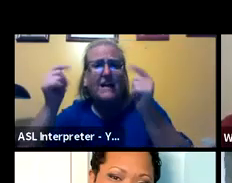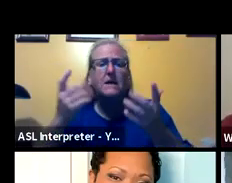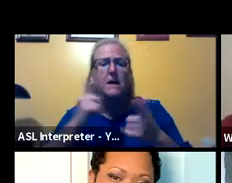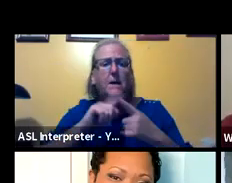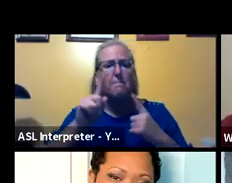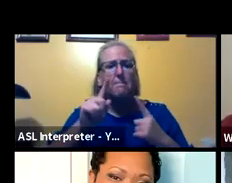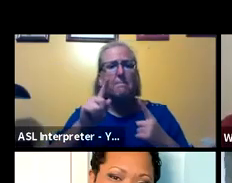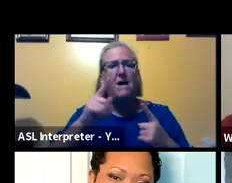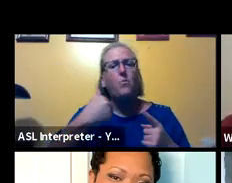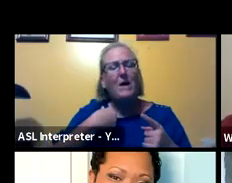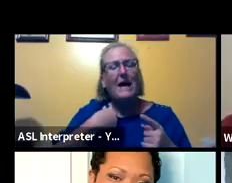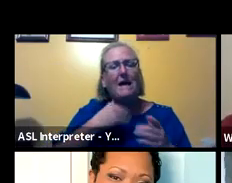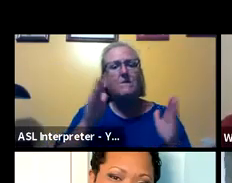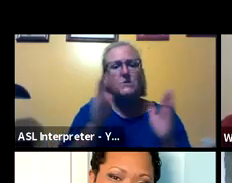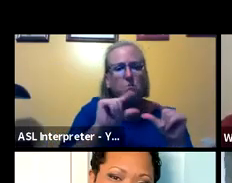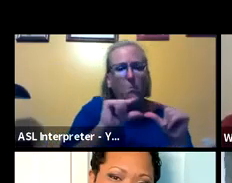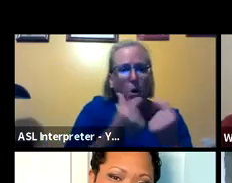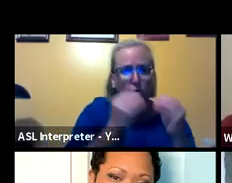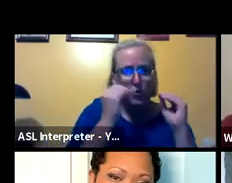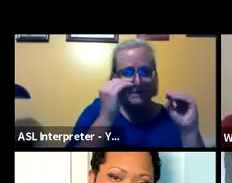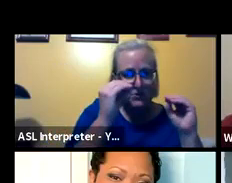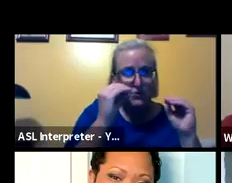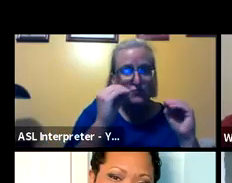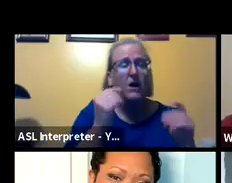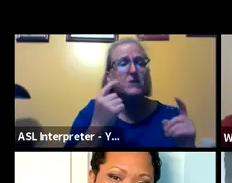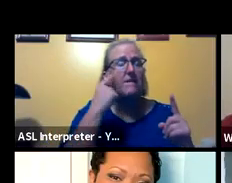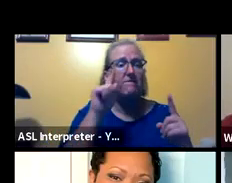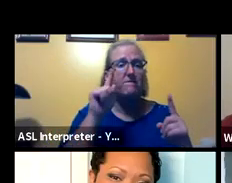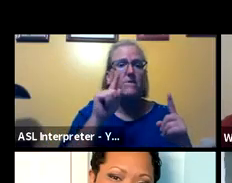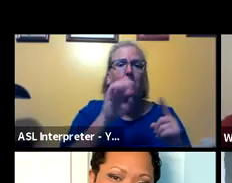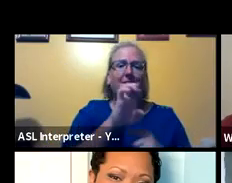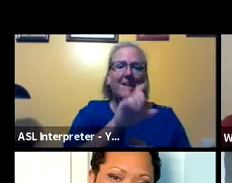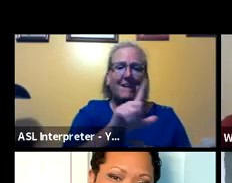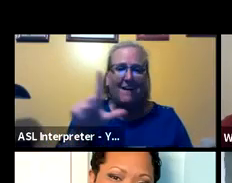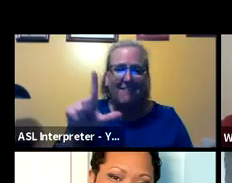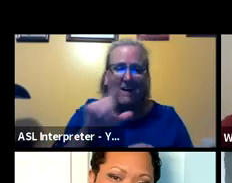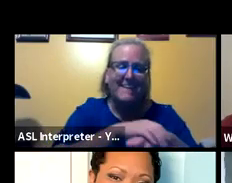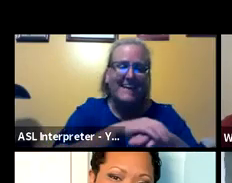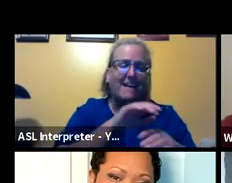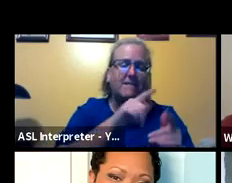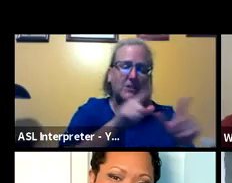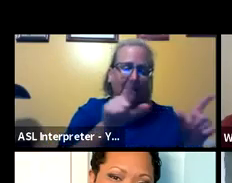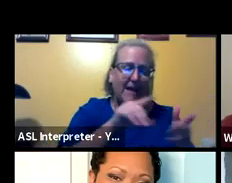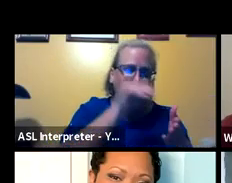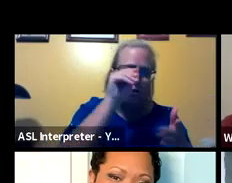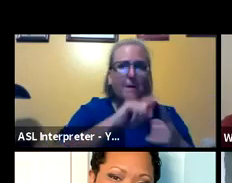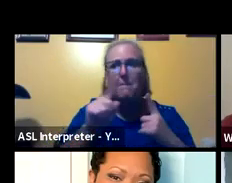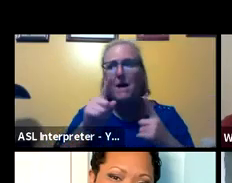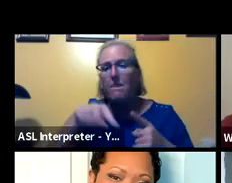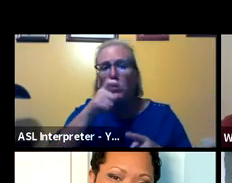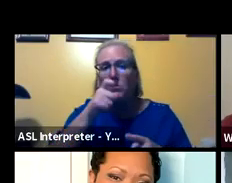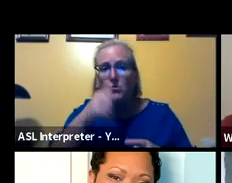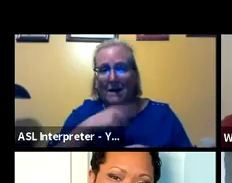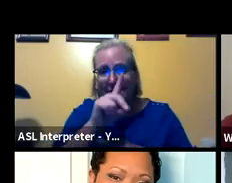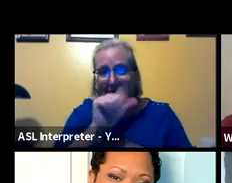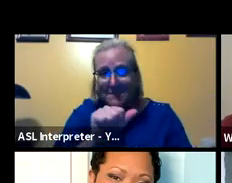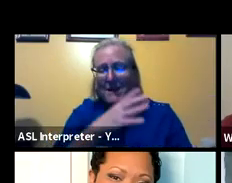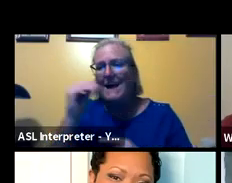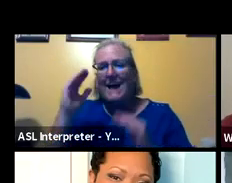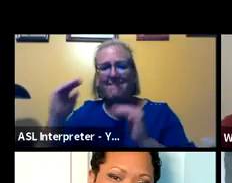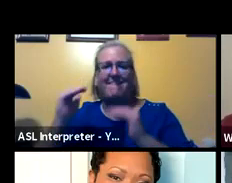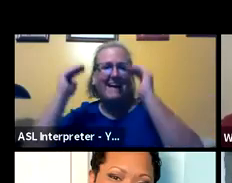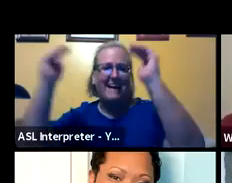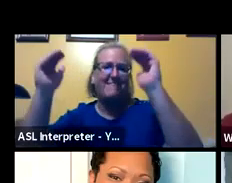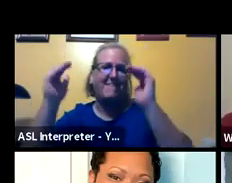for small group instruction for not only our English language learners, our students with disabilities, but also advanced academics. So there should be